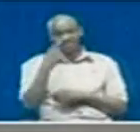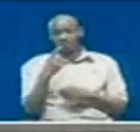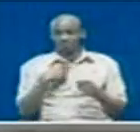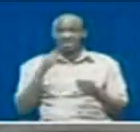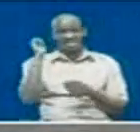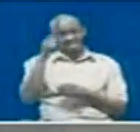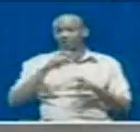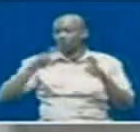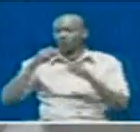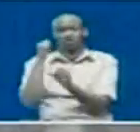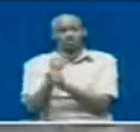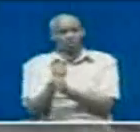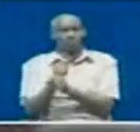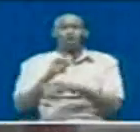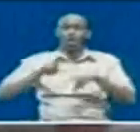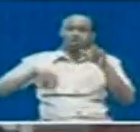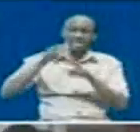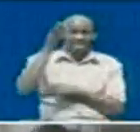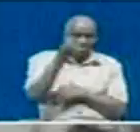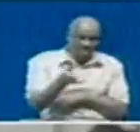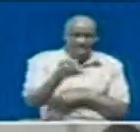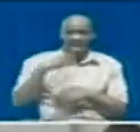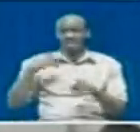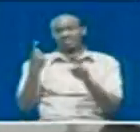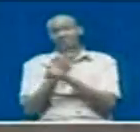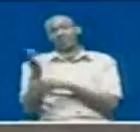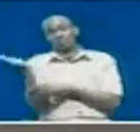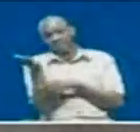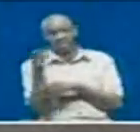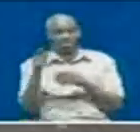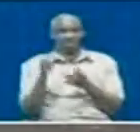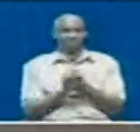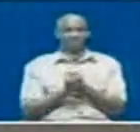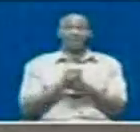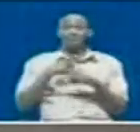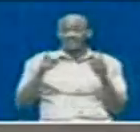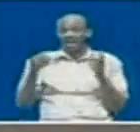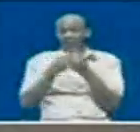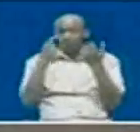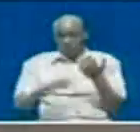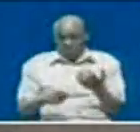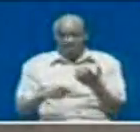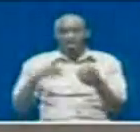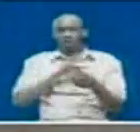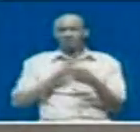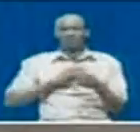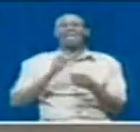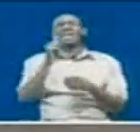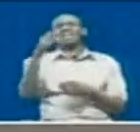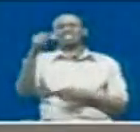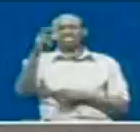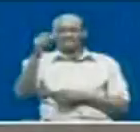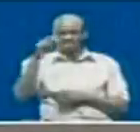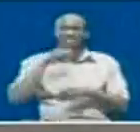Kenyans to seek jobs as hotel employees, waiters and waitresses. But somehow commission agents still manage to